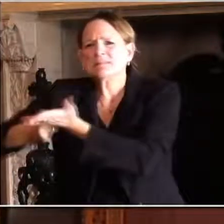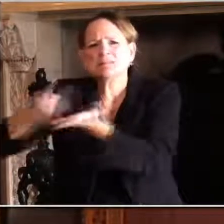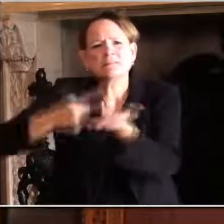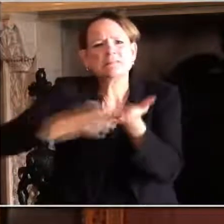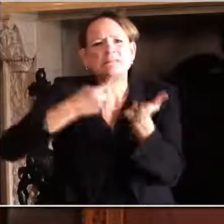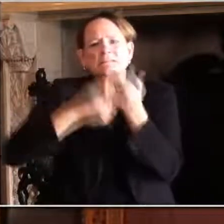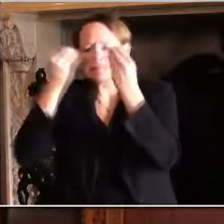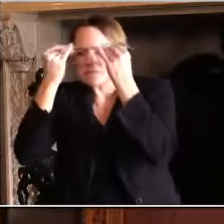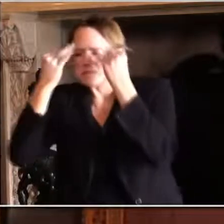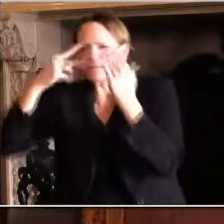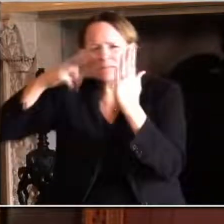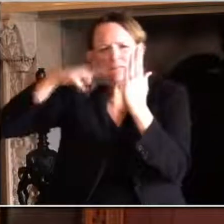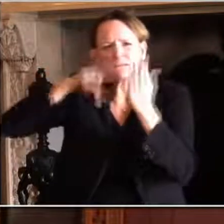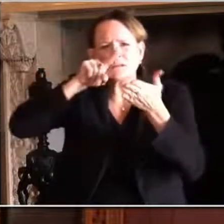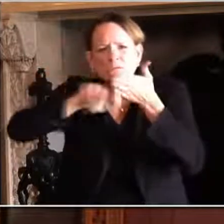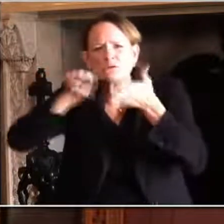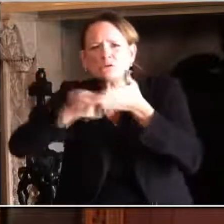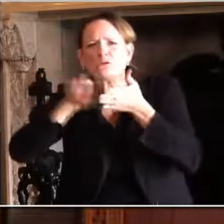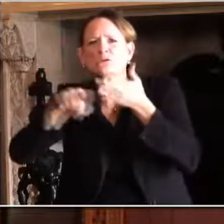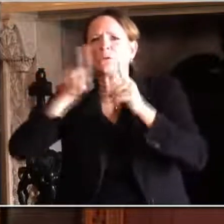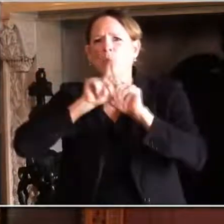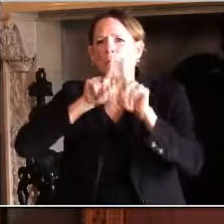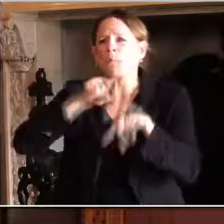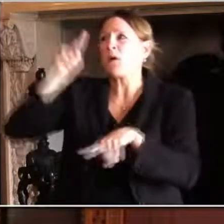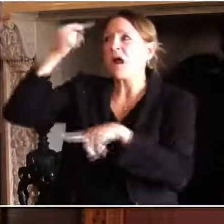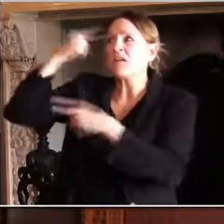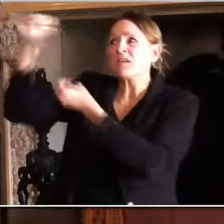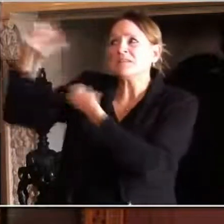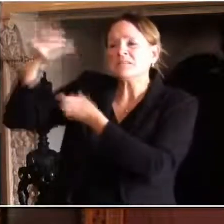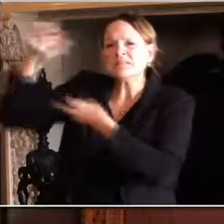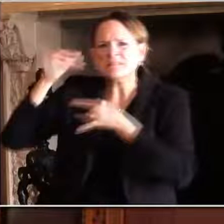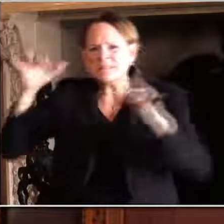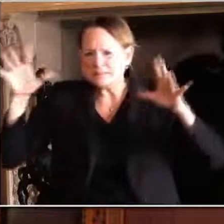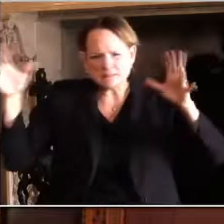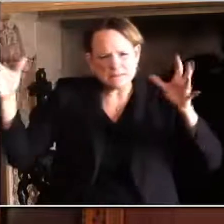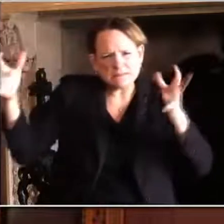believe that and we looked at different ways of approaching